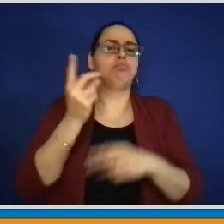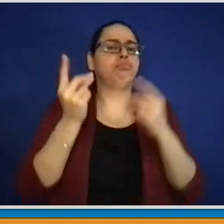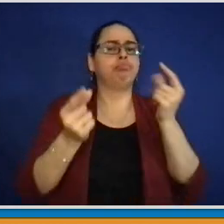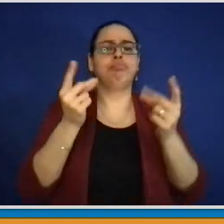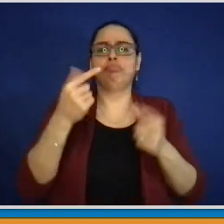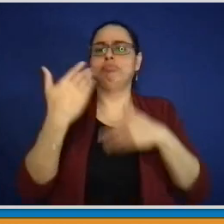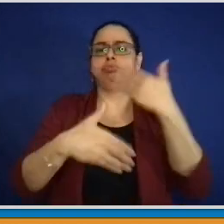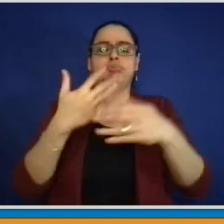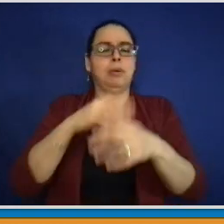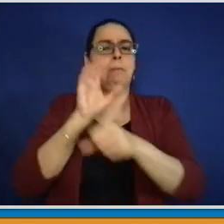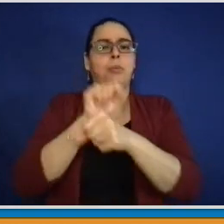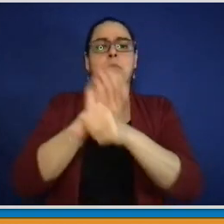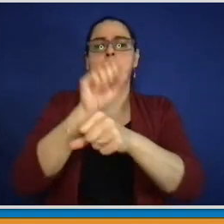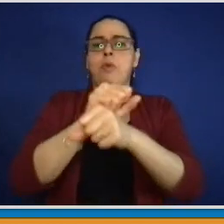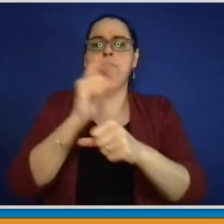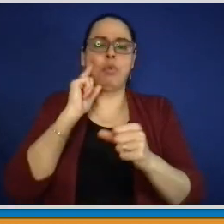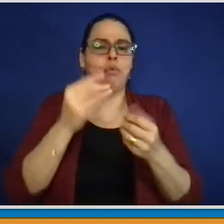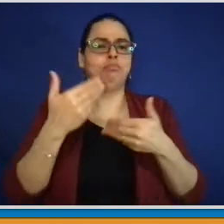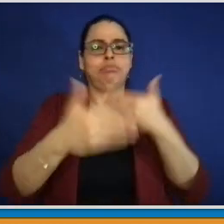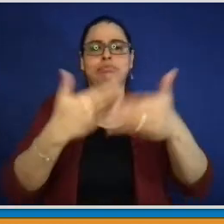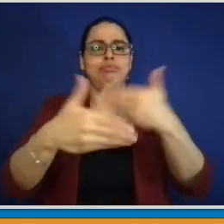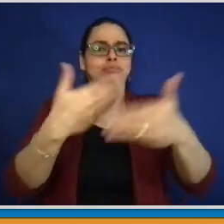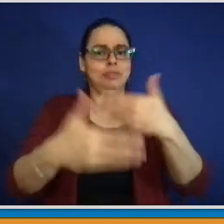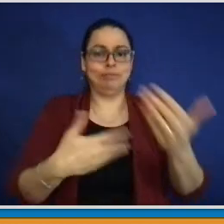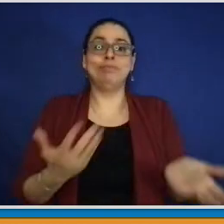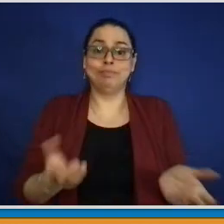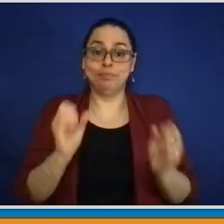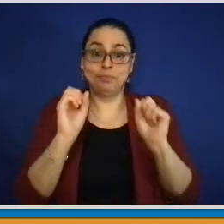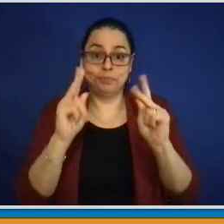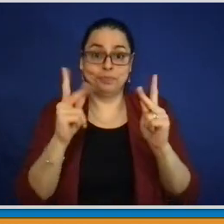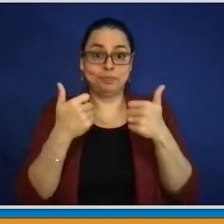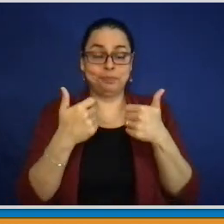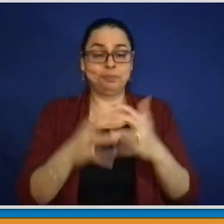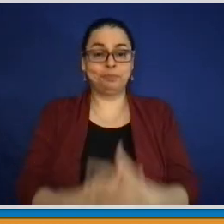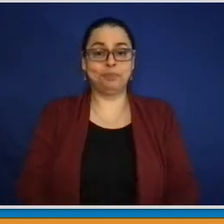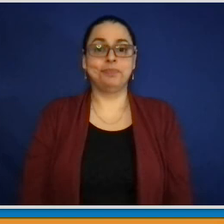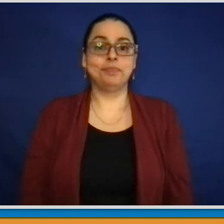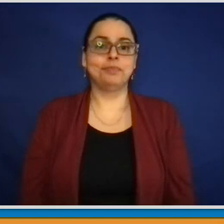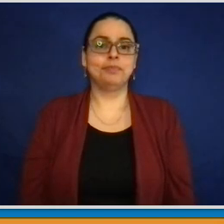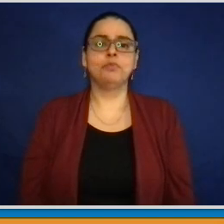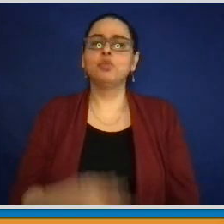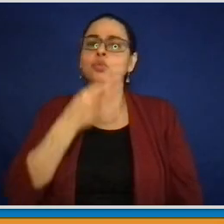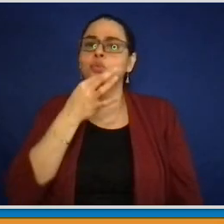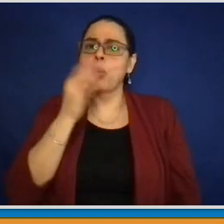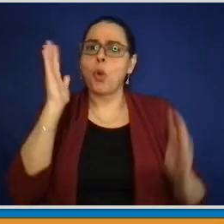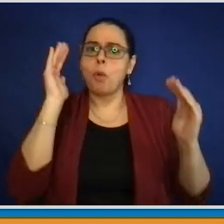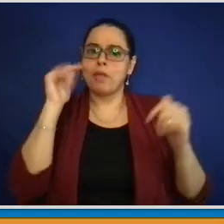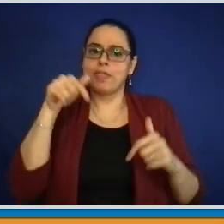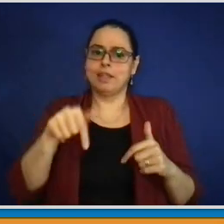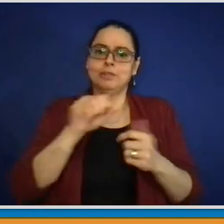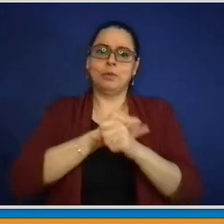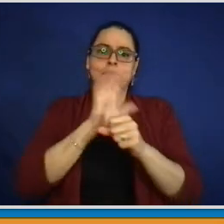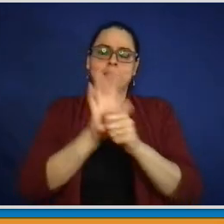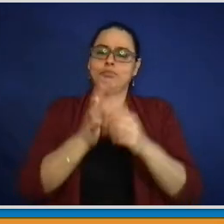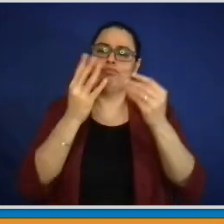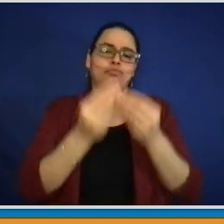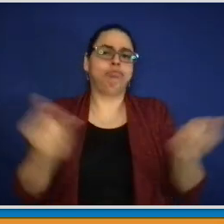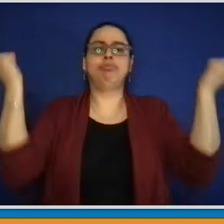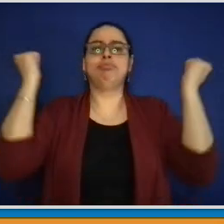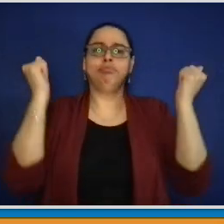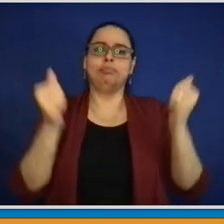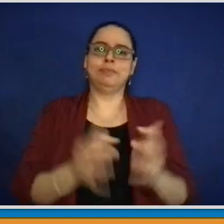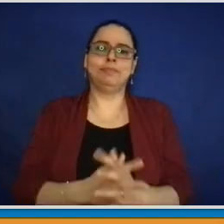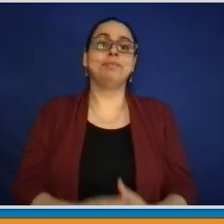pandemic behind us. So if there are no other questions, you're welcome to contact Catherine Chaffee, our Director of Communications,